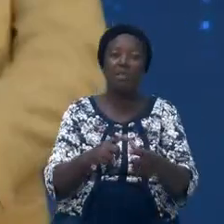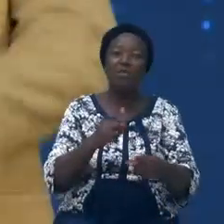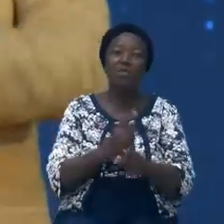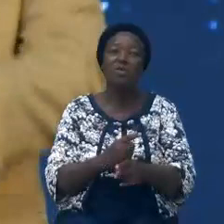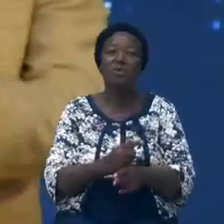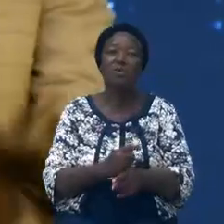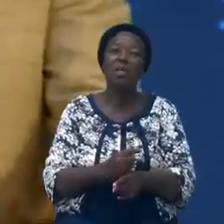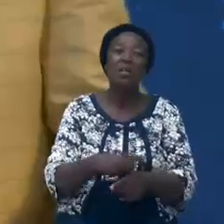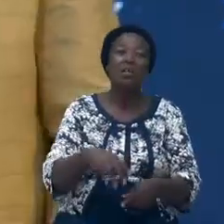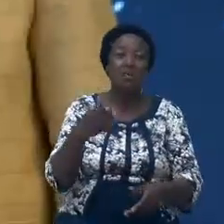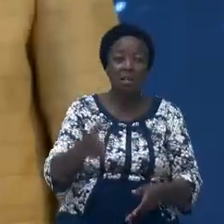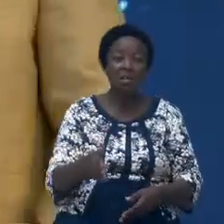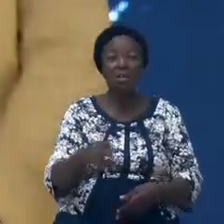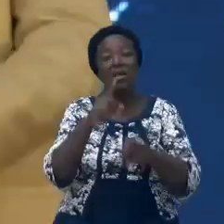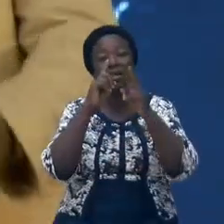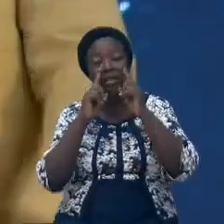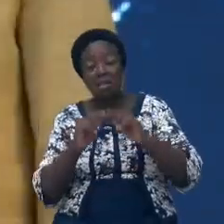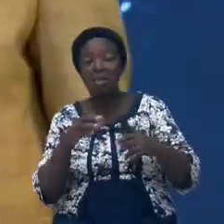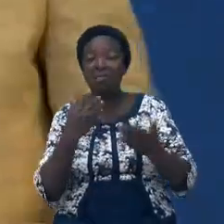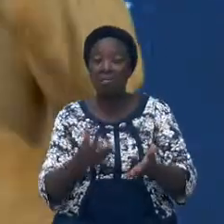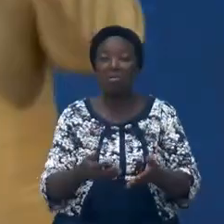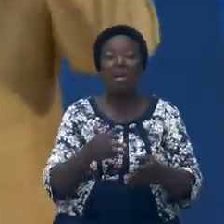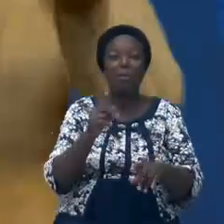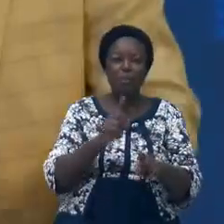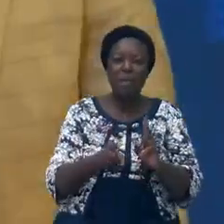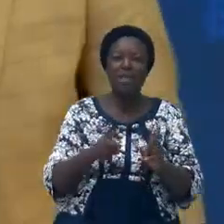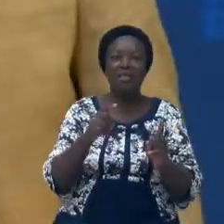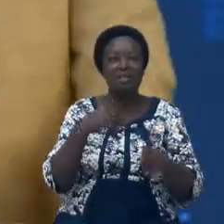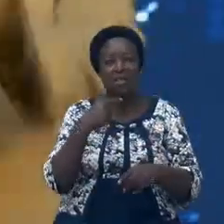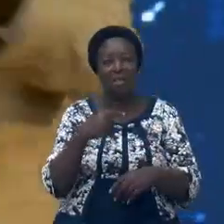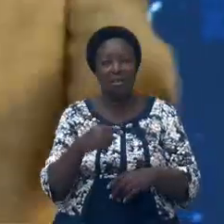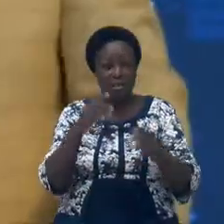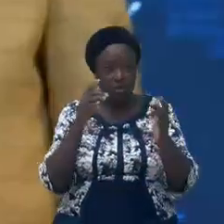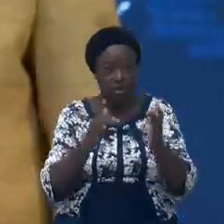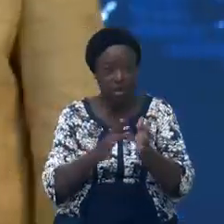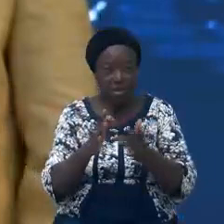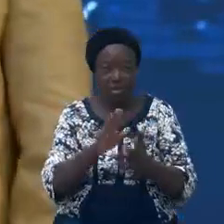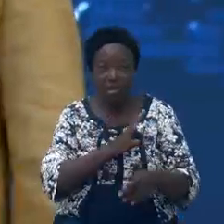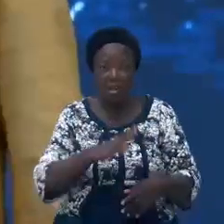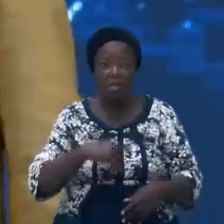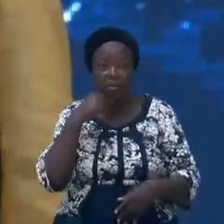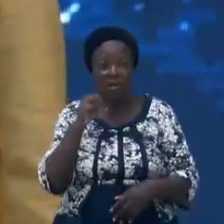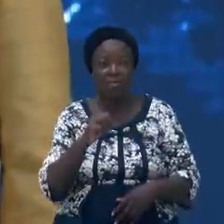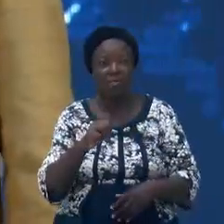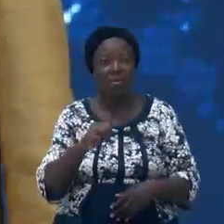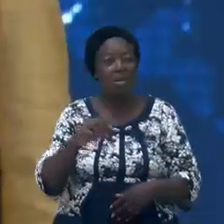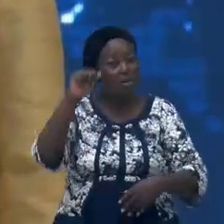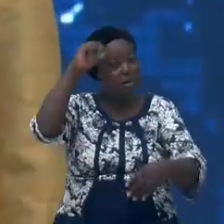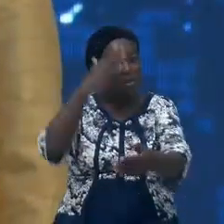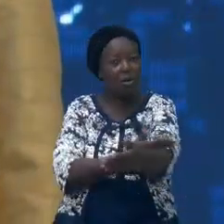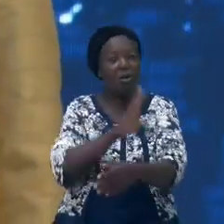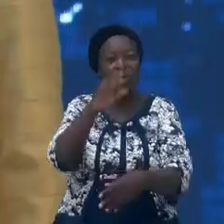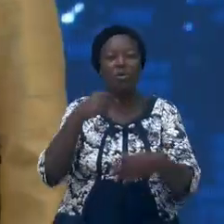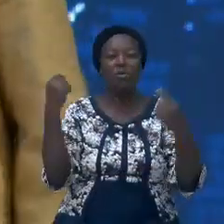and then be condemned and roll on the ground and shed tears. Jesus said, son, thy